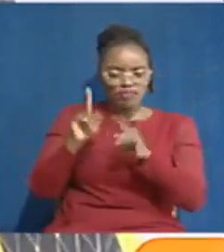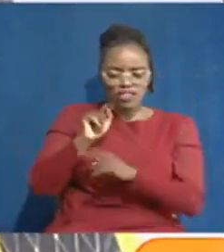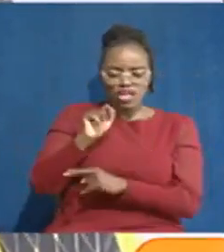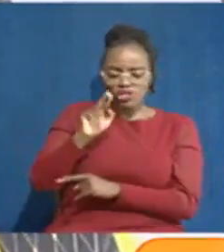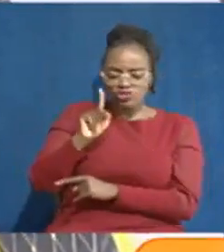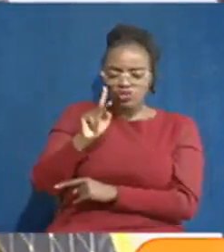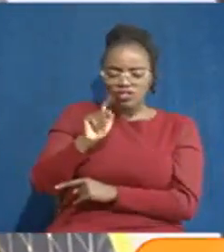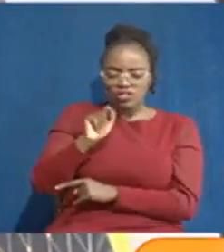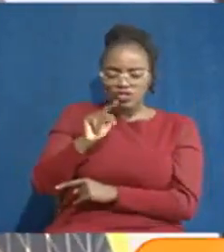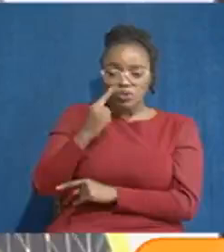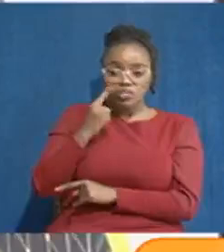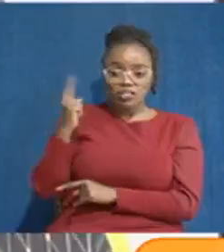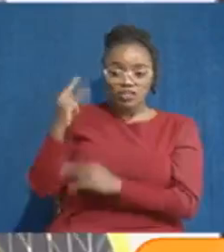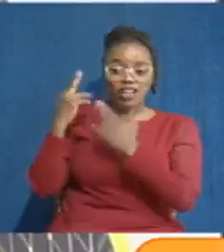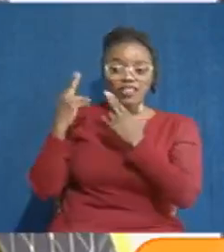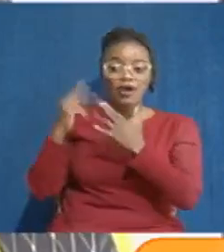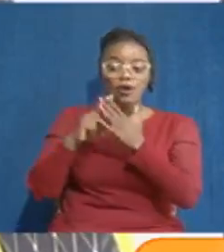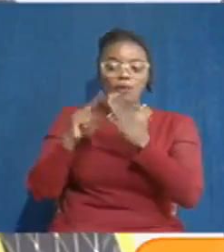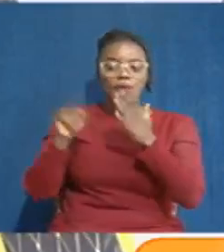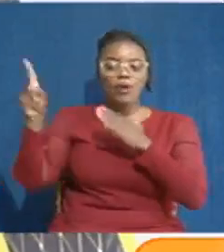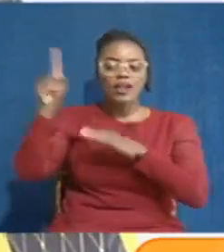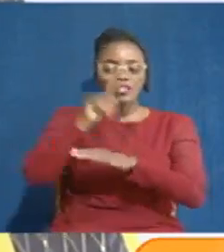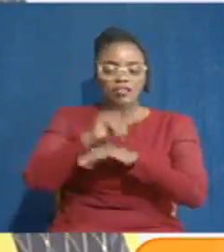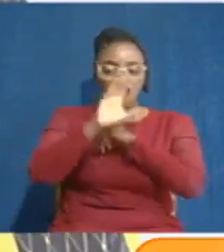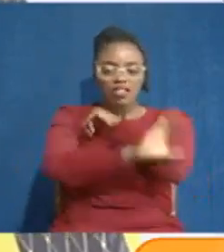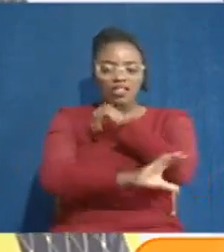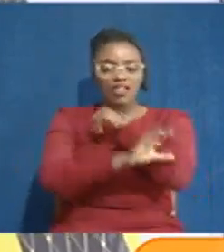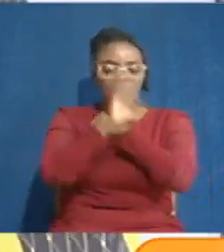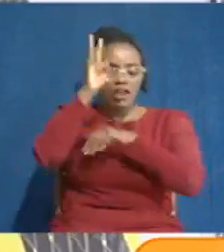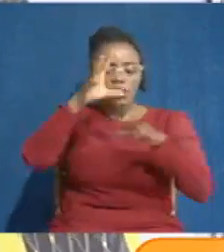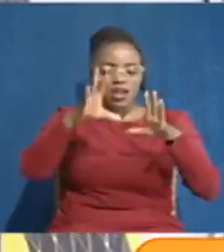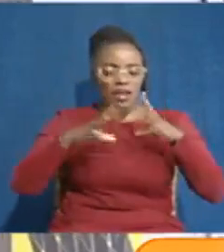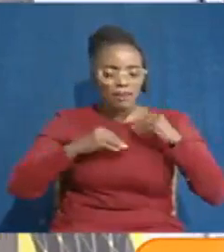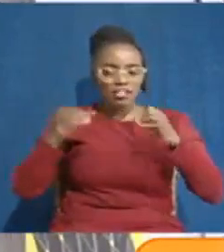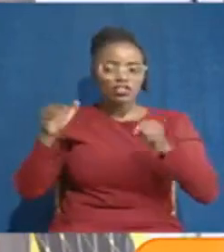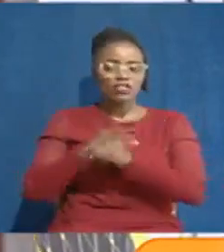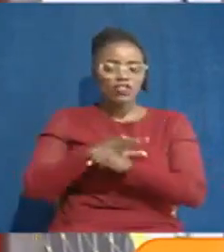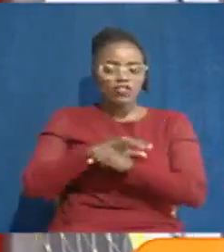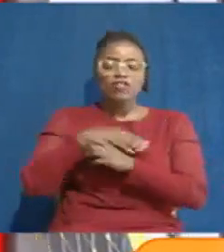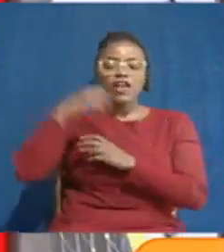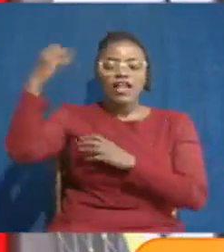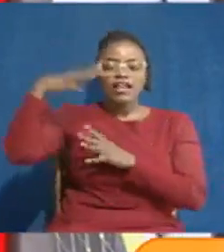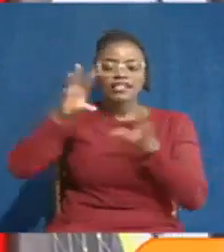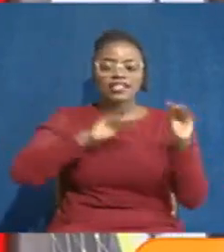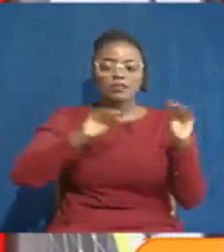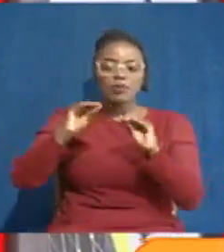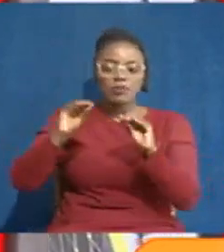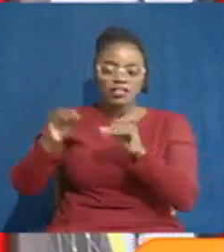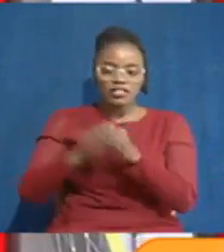here. The hope is that someday the country will fully embrace electric mobility.